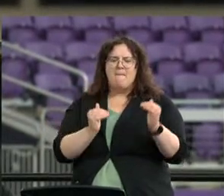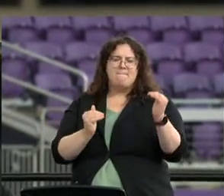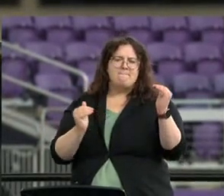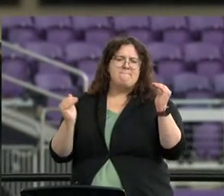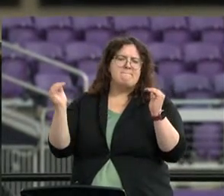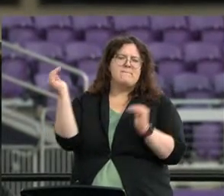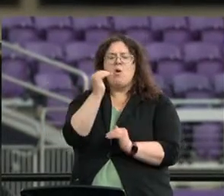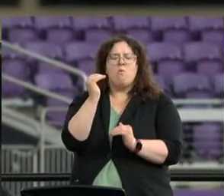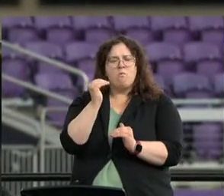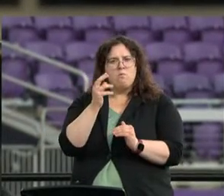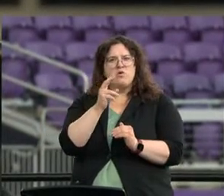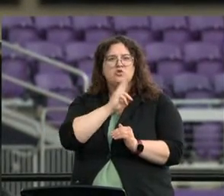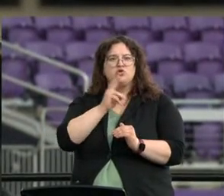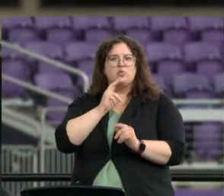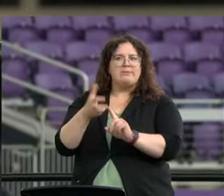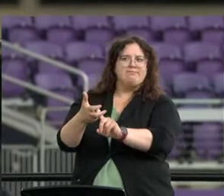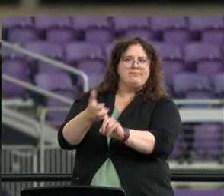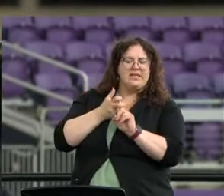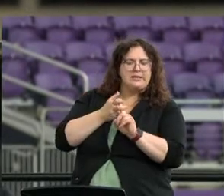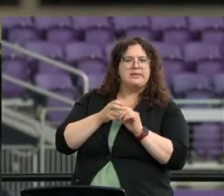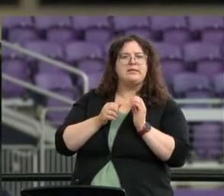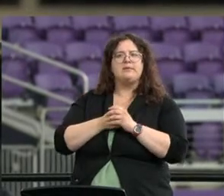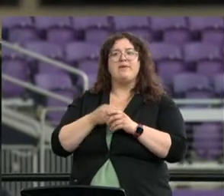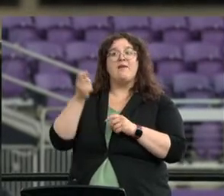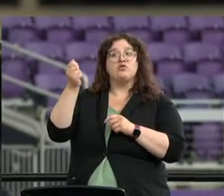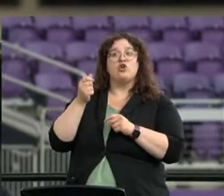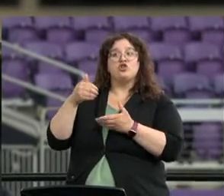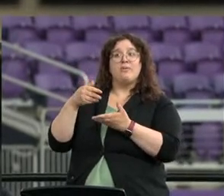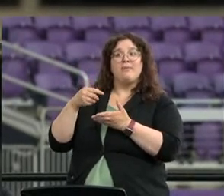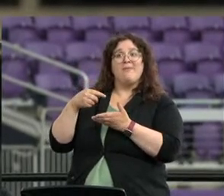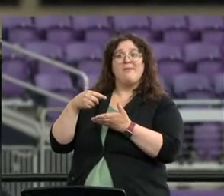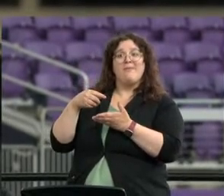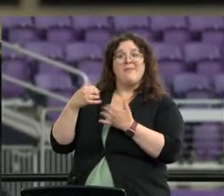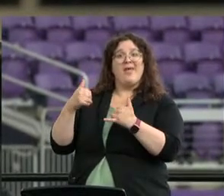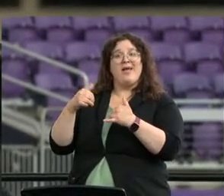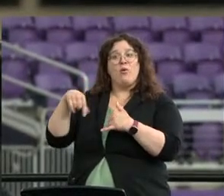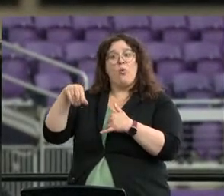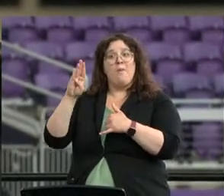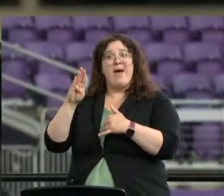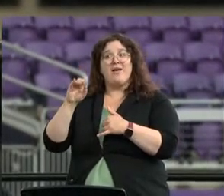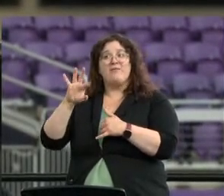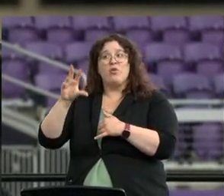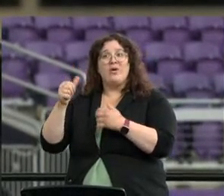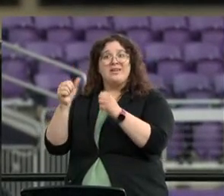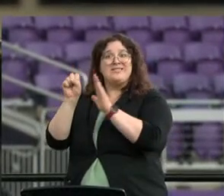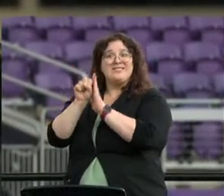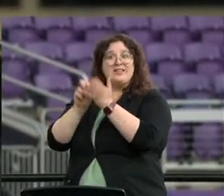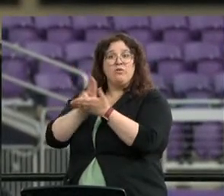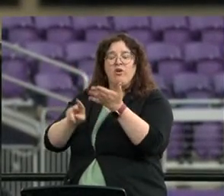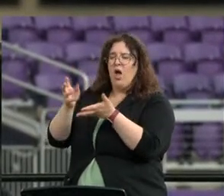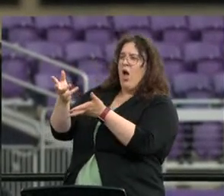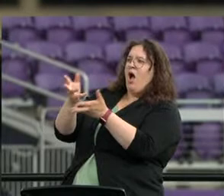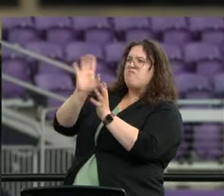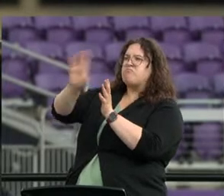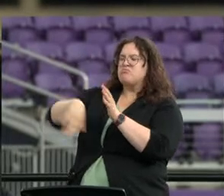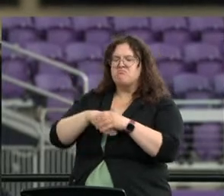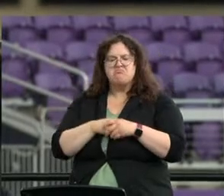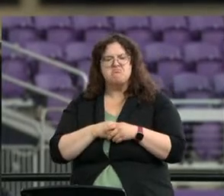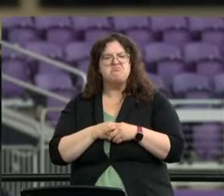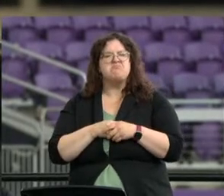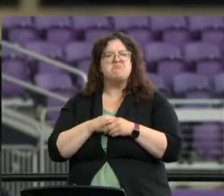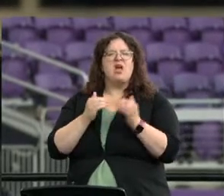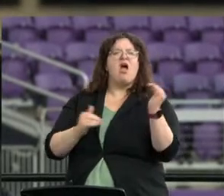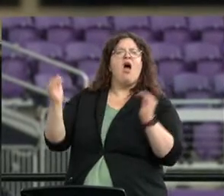drafted first overall by the Twins, passing on a scholarship to play quarterback at Florida State. But as a person, he woke up that morning with the